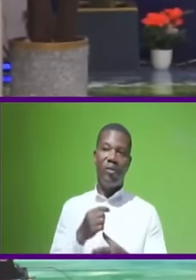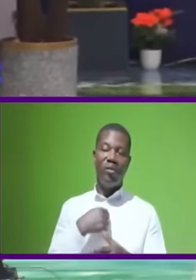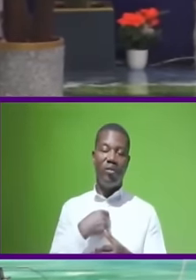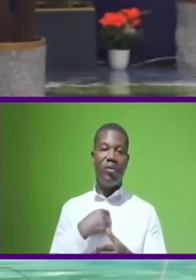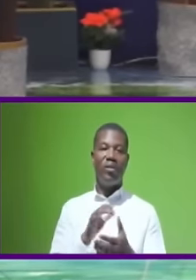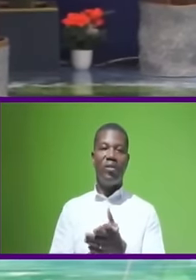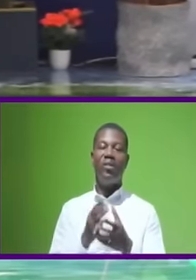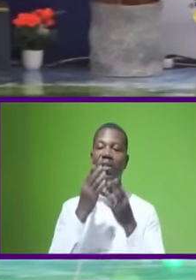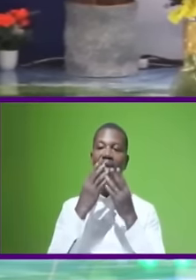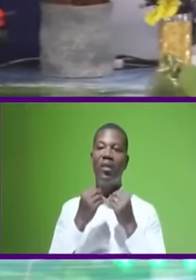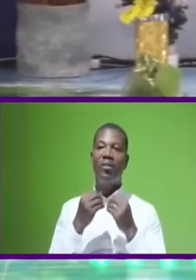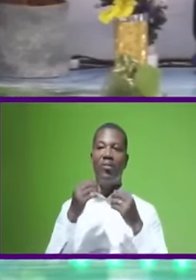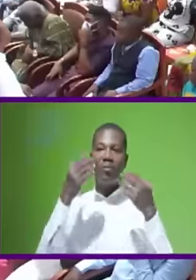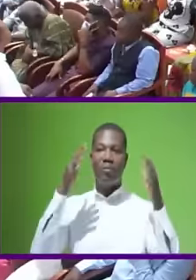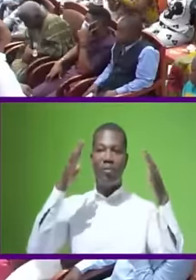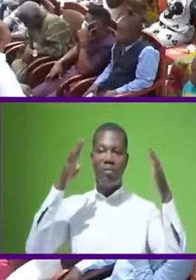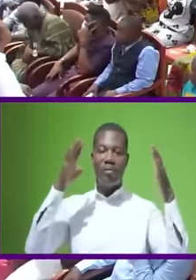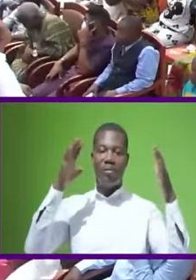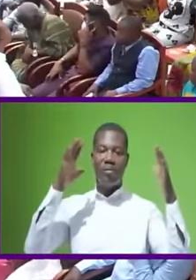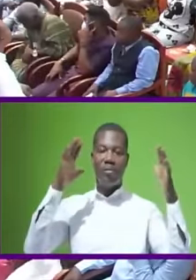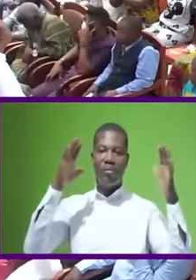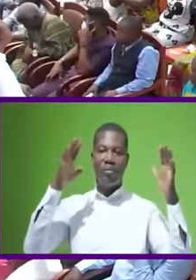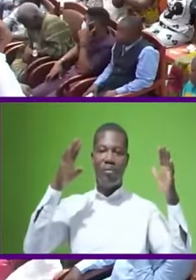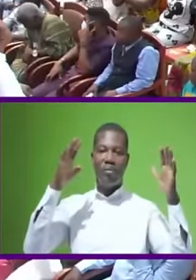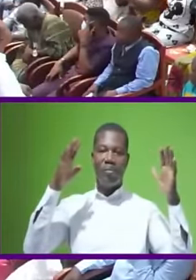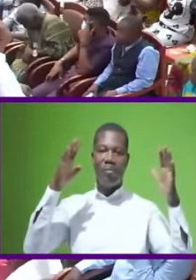Yes, no. Oh, so Kasiapa.